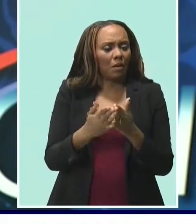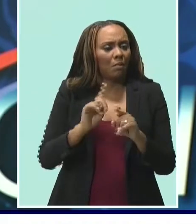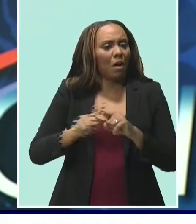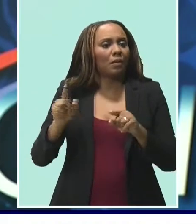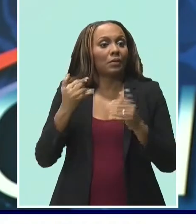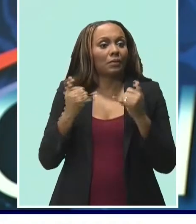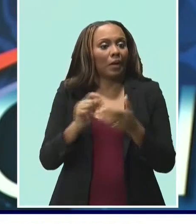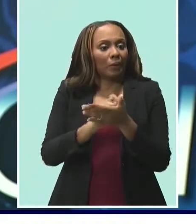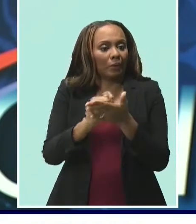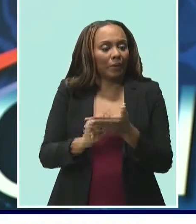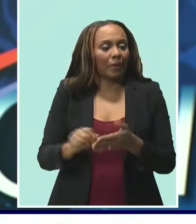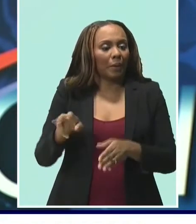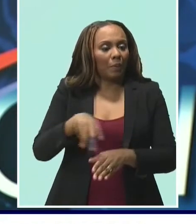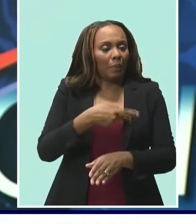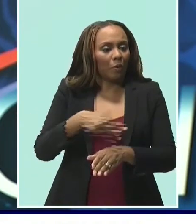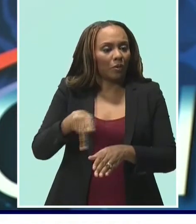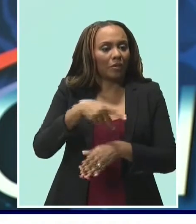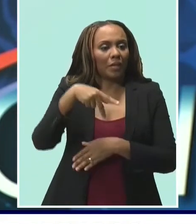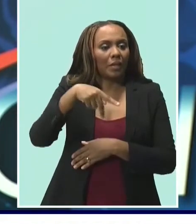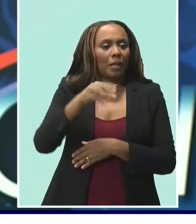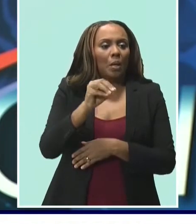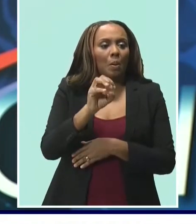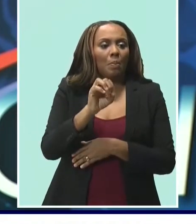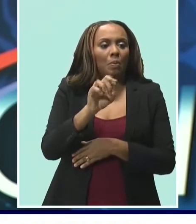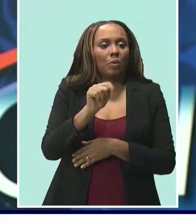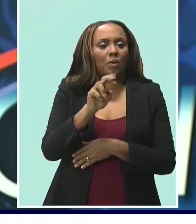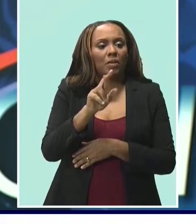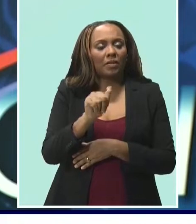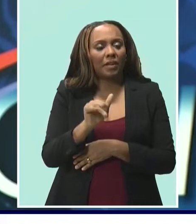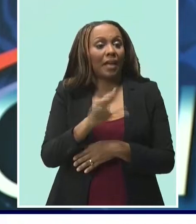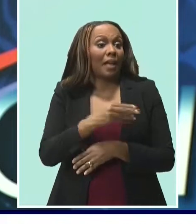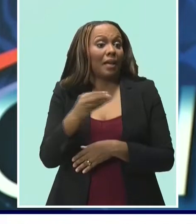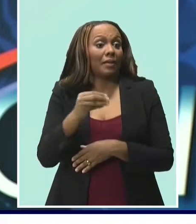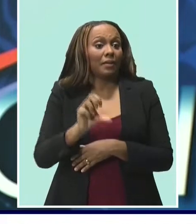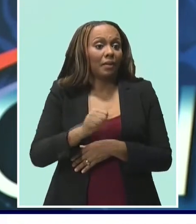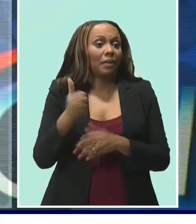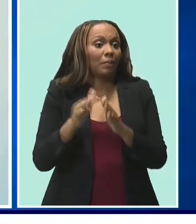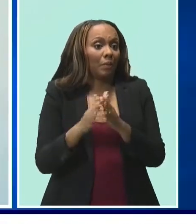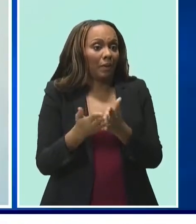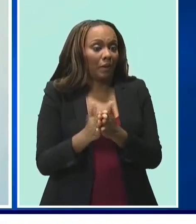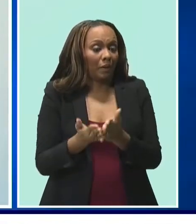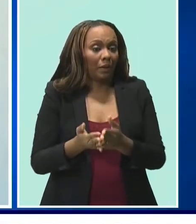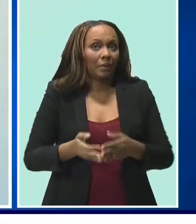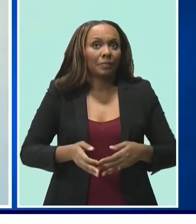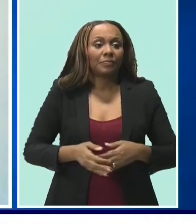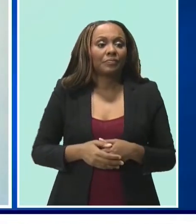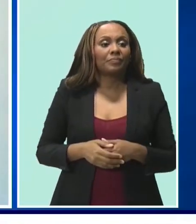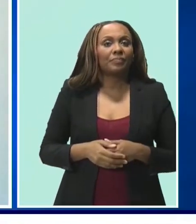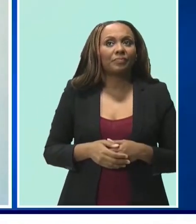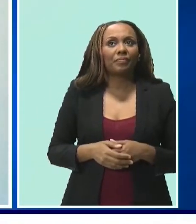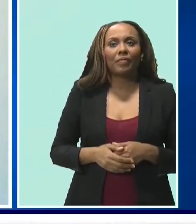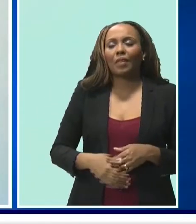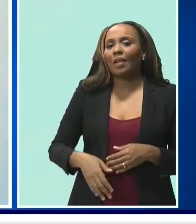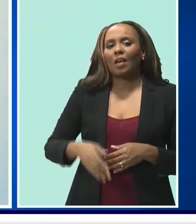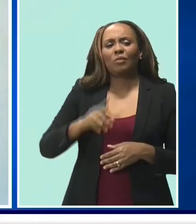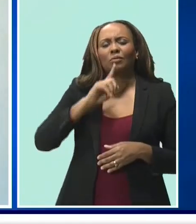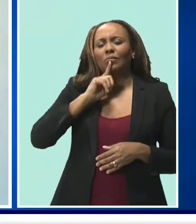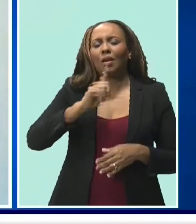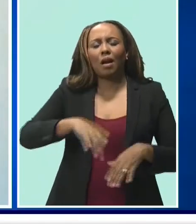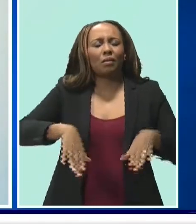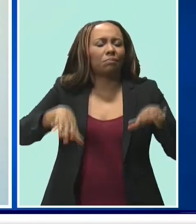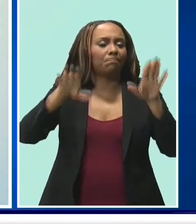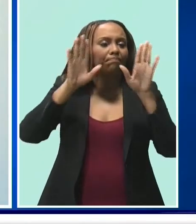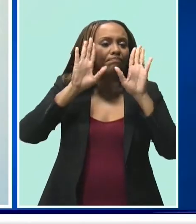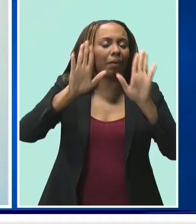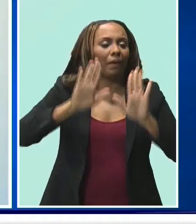some poetry and a follow-up to The Adventures of Amma and Kwesi. This has been phenomenal. I